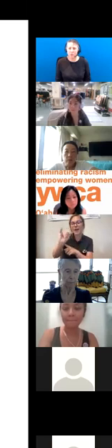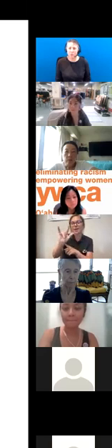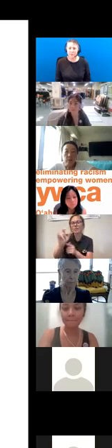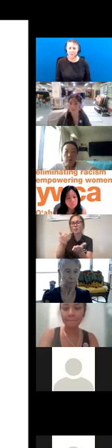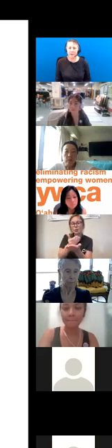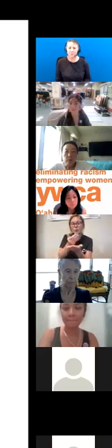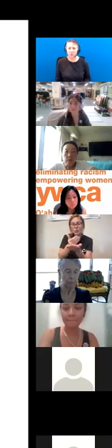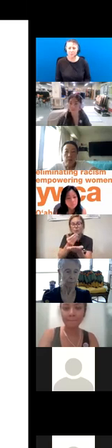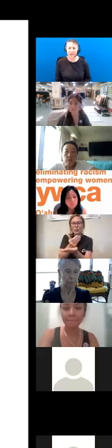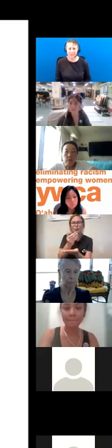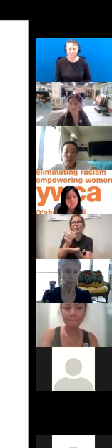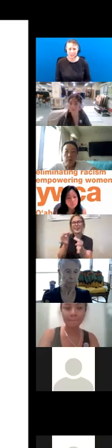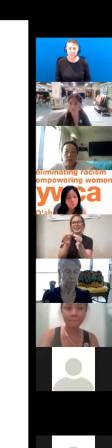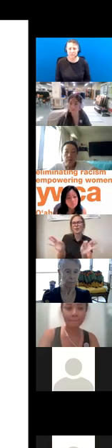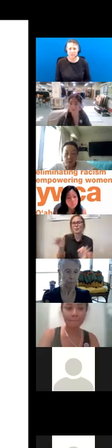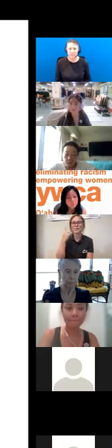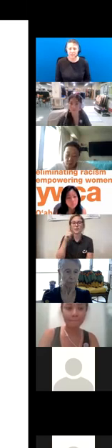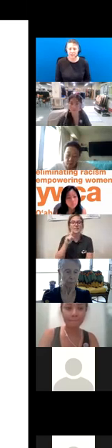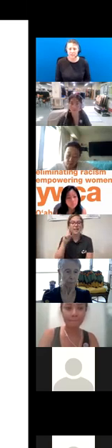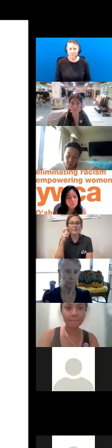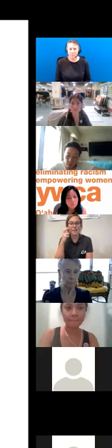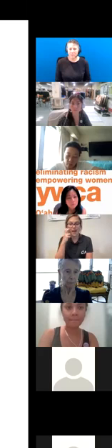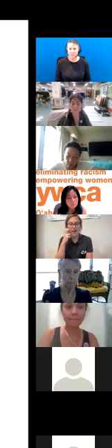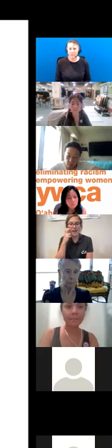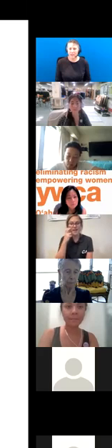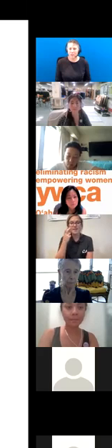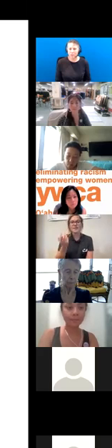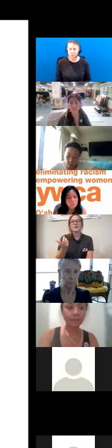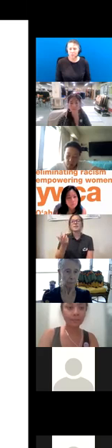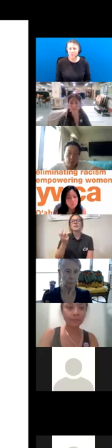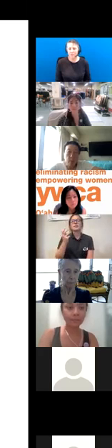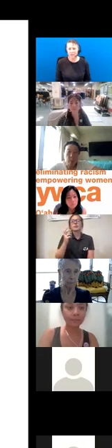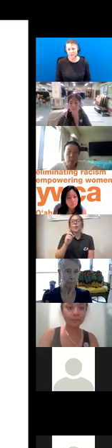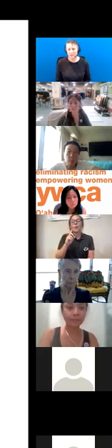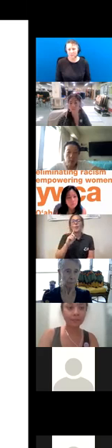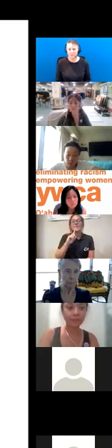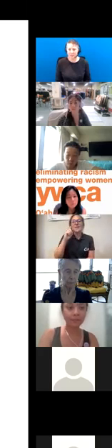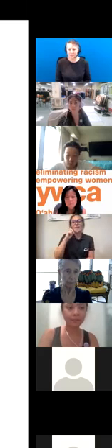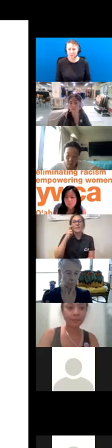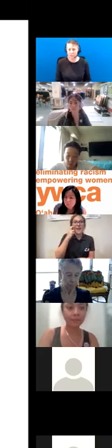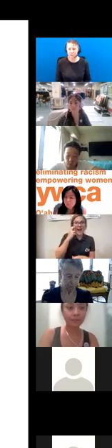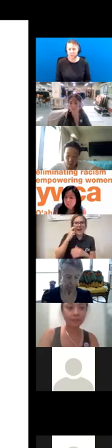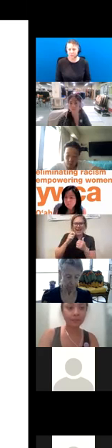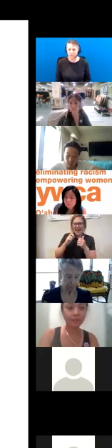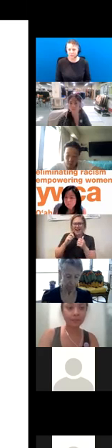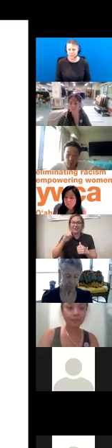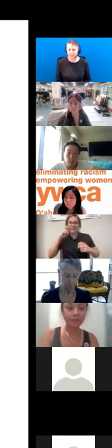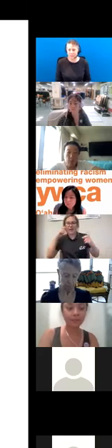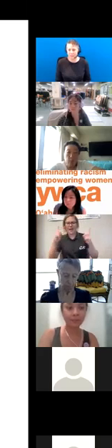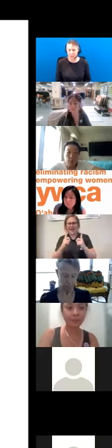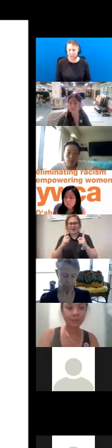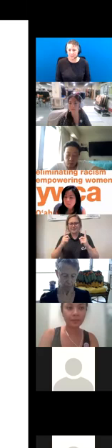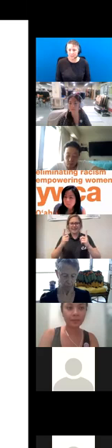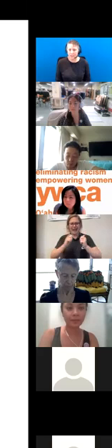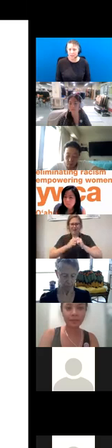it's about protactile, which is a new sort of technique used for those who are deaf